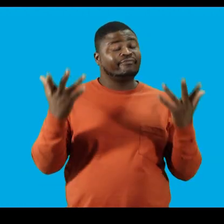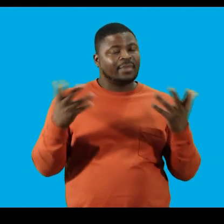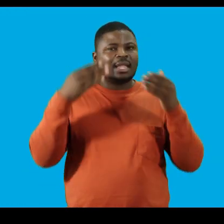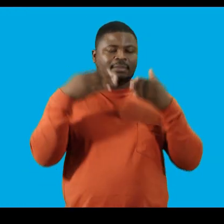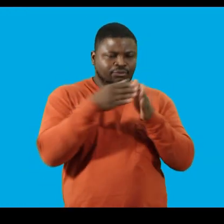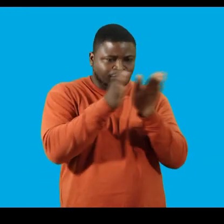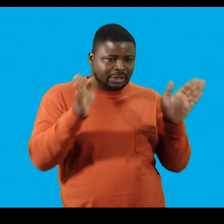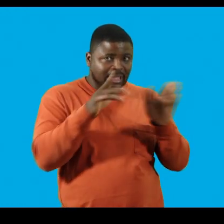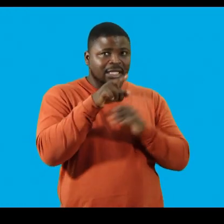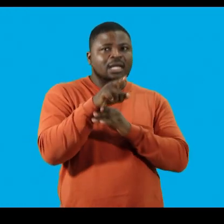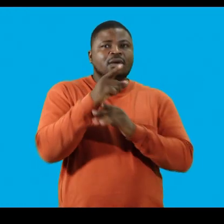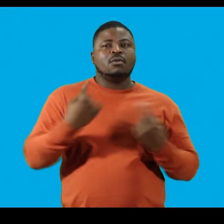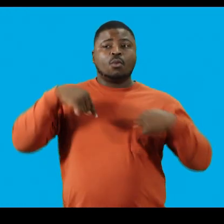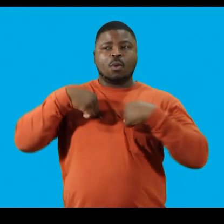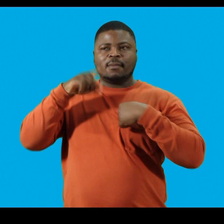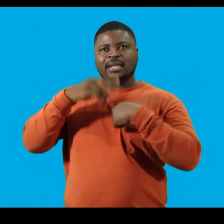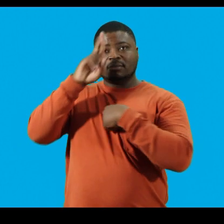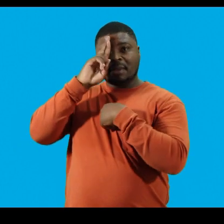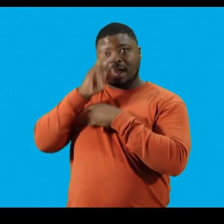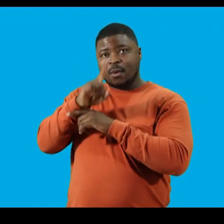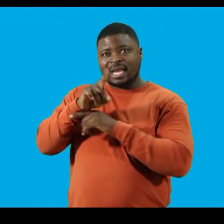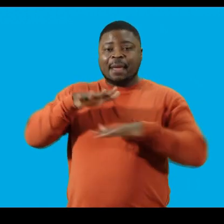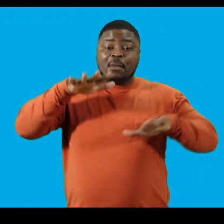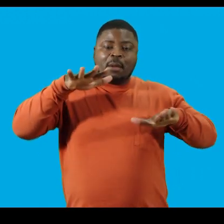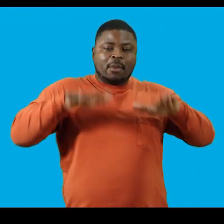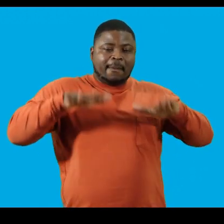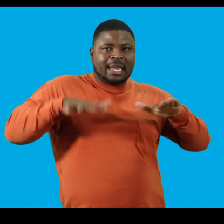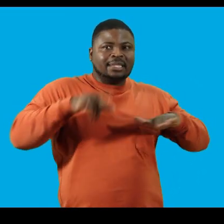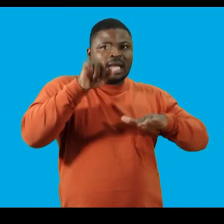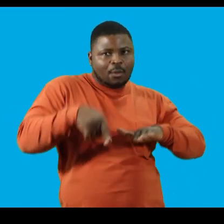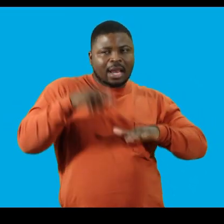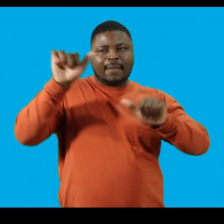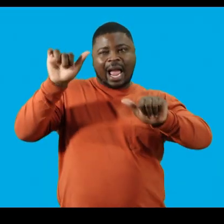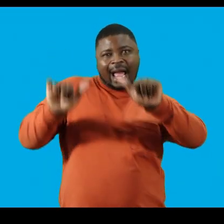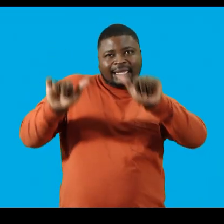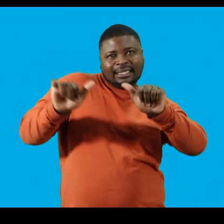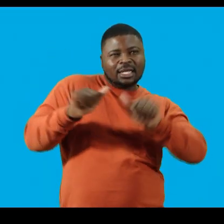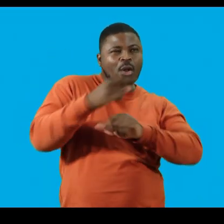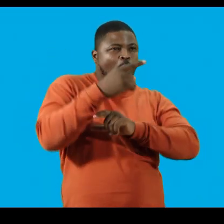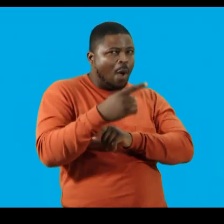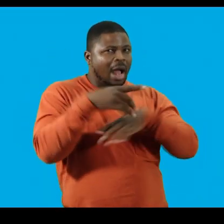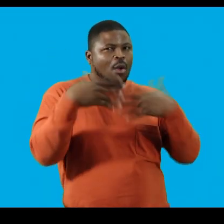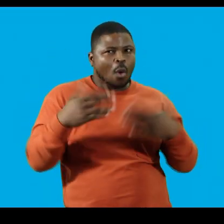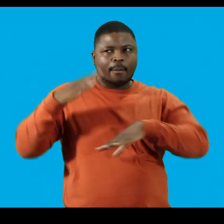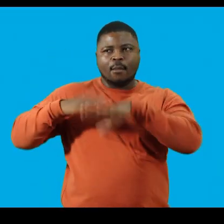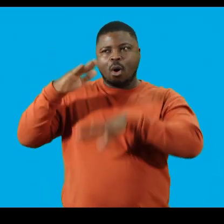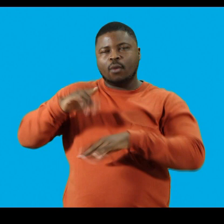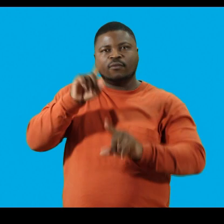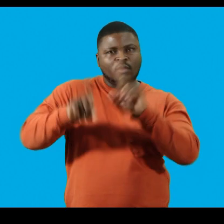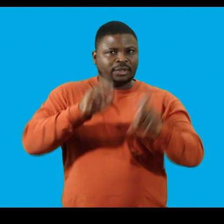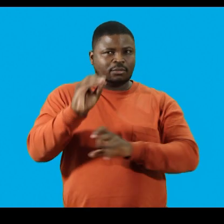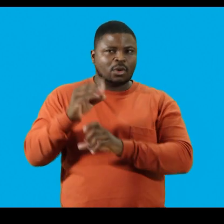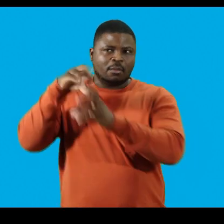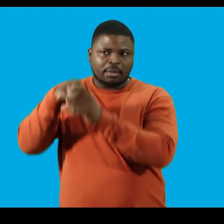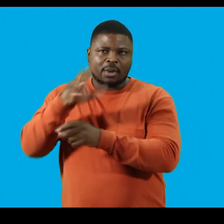In general, we need to remember that probability will be assessed in one or more of the questions.